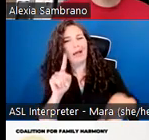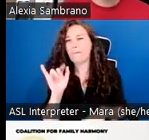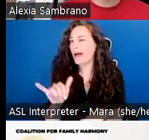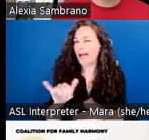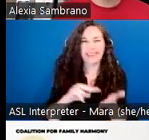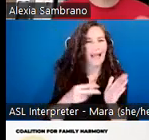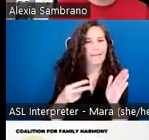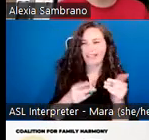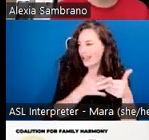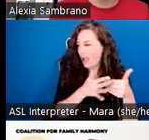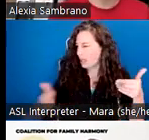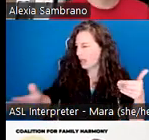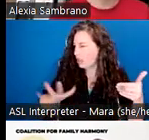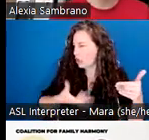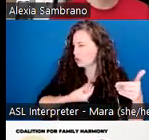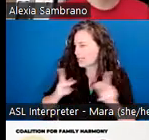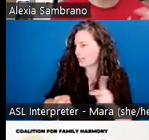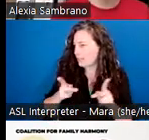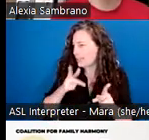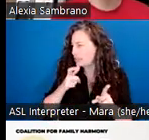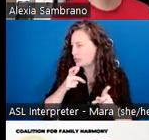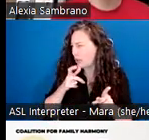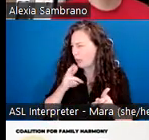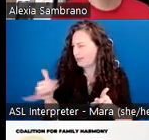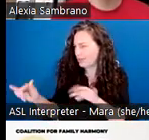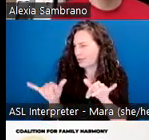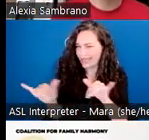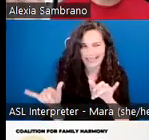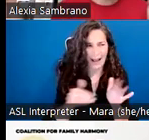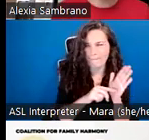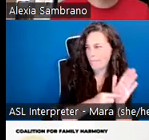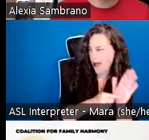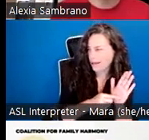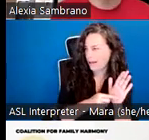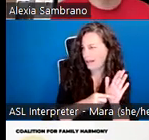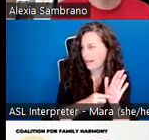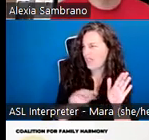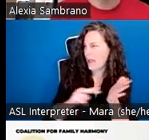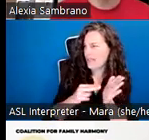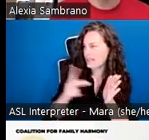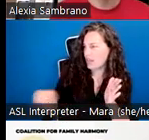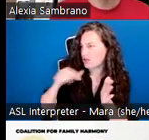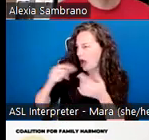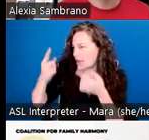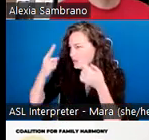other trans individuals who don't reinforce gender binaries and medical models of transitioning as unsuccessful.